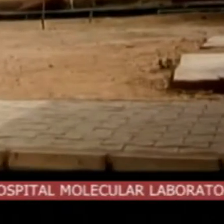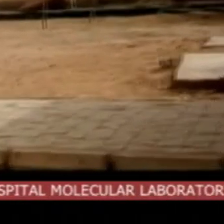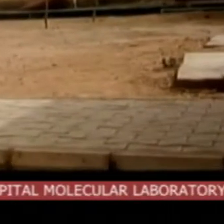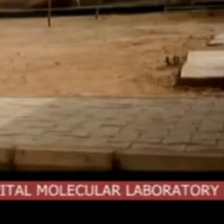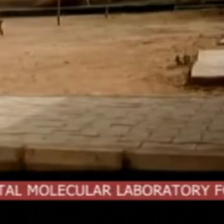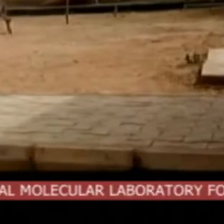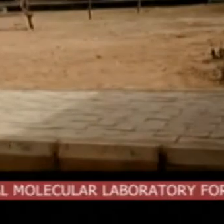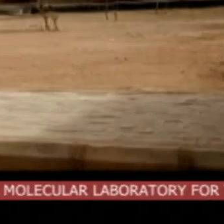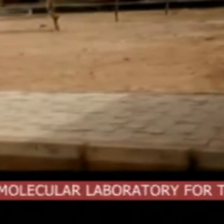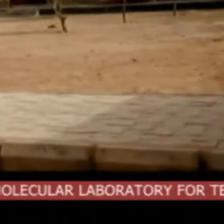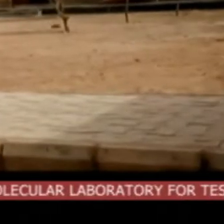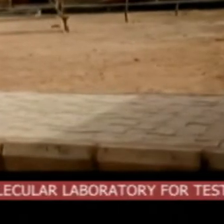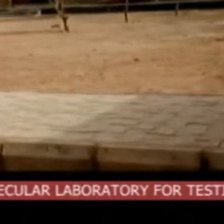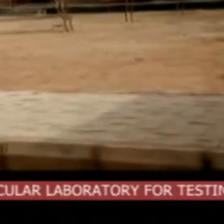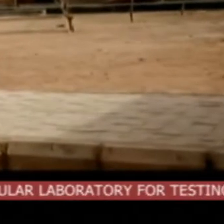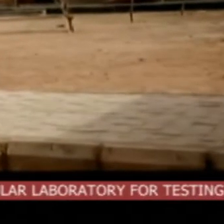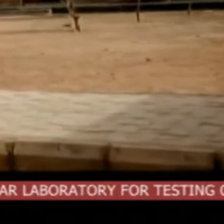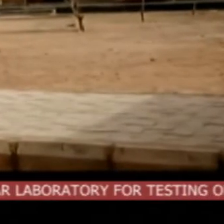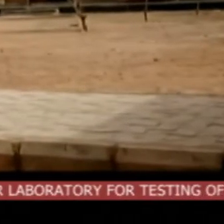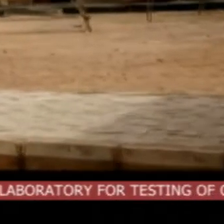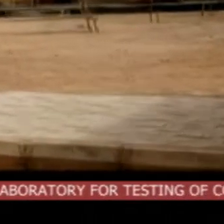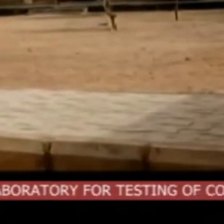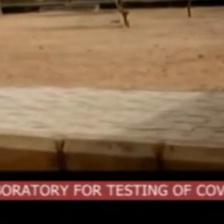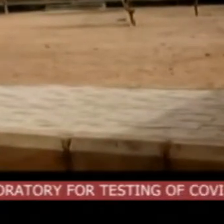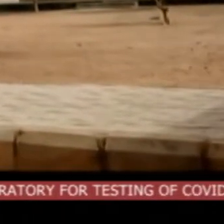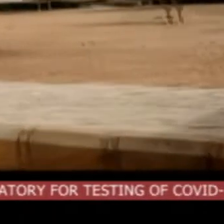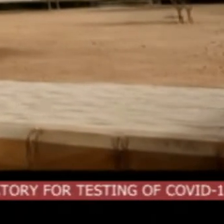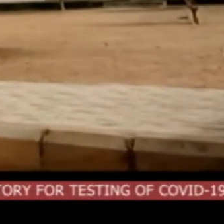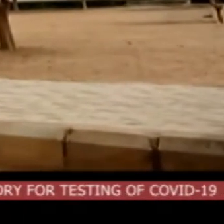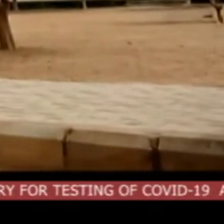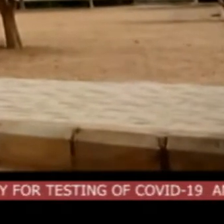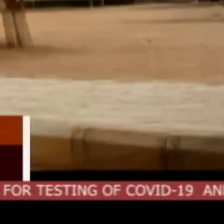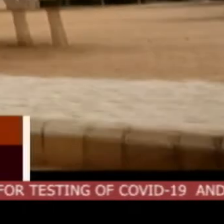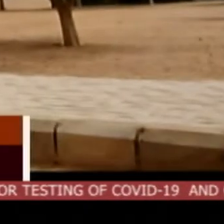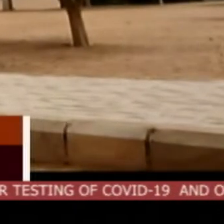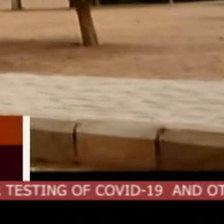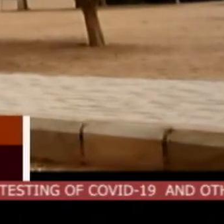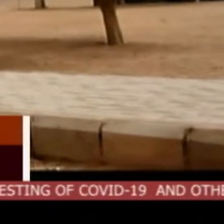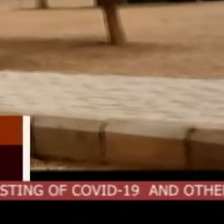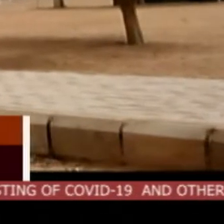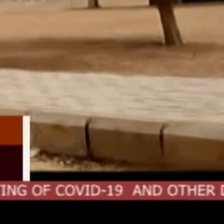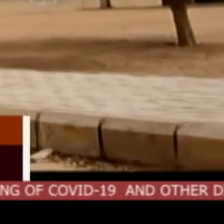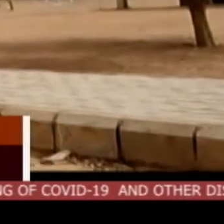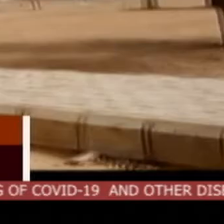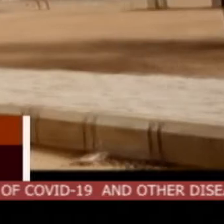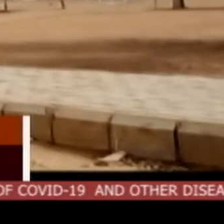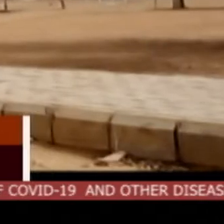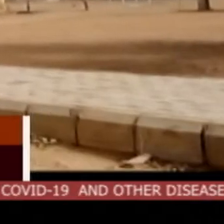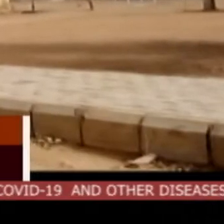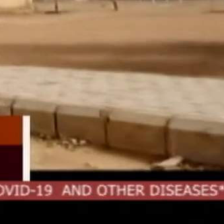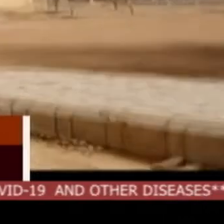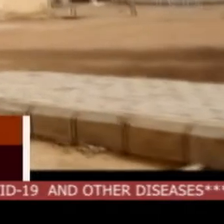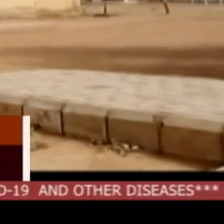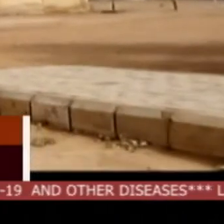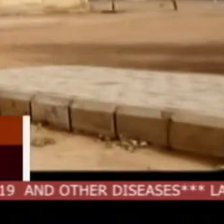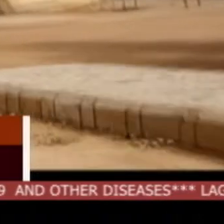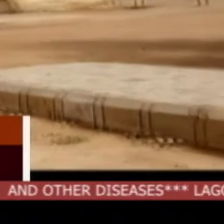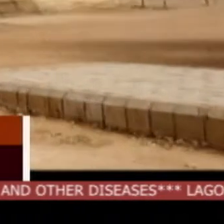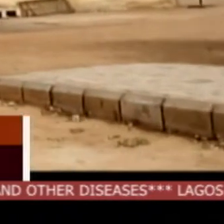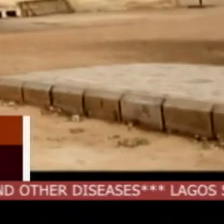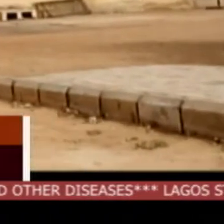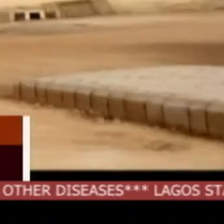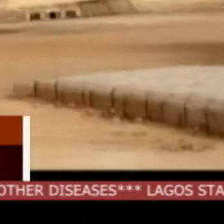joint security team, which include Commander Operations Hardarindaji, Major General Aminu Bandi, and the Brigade Commander,